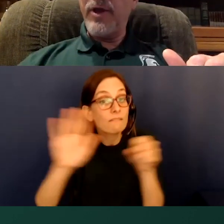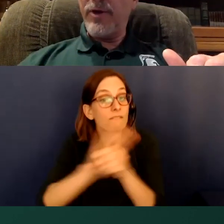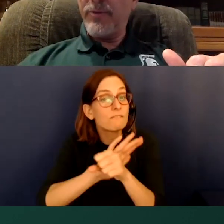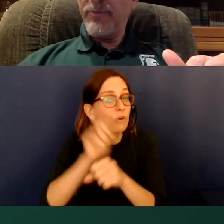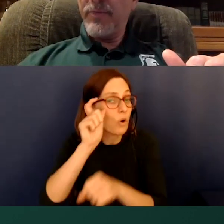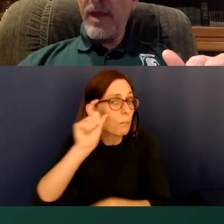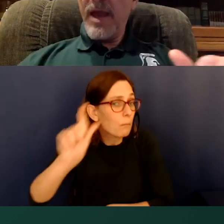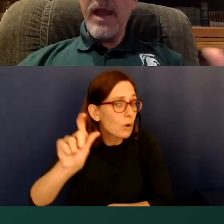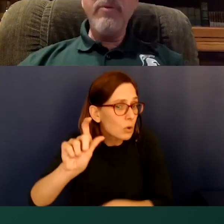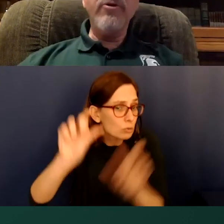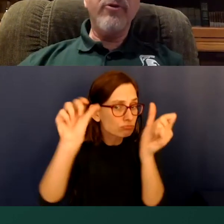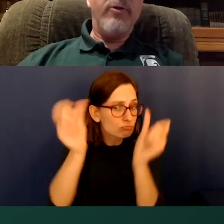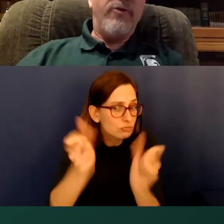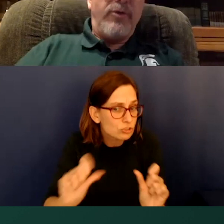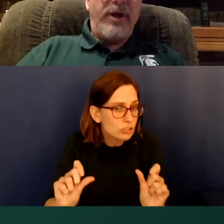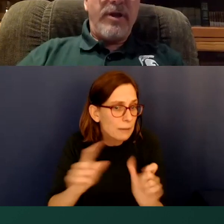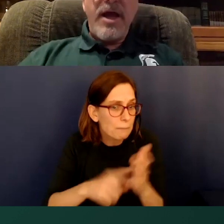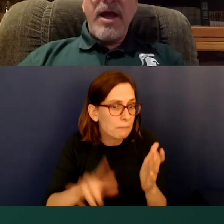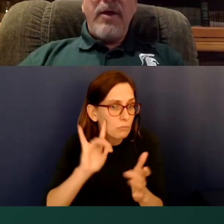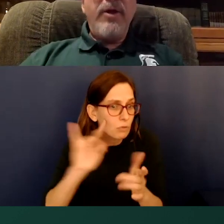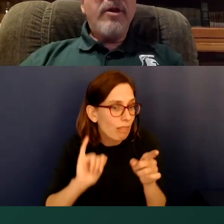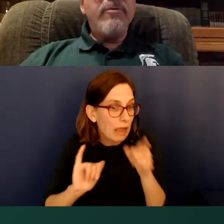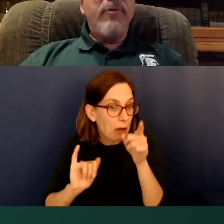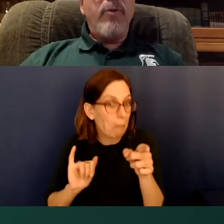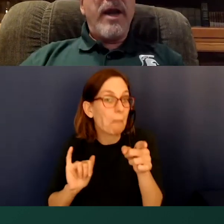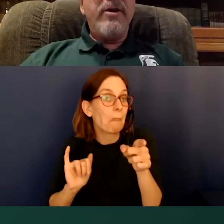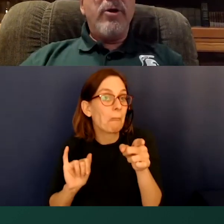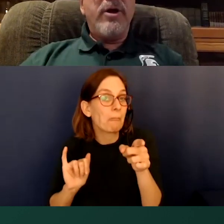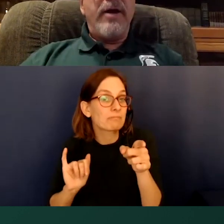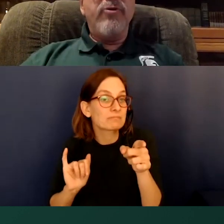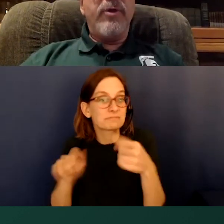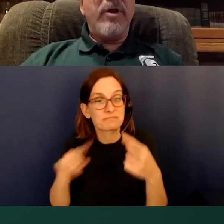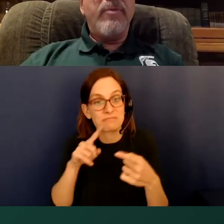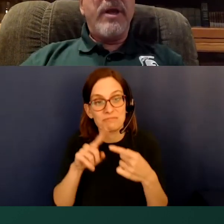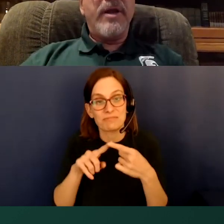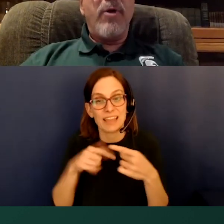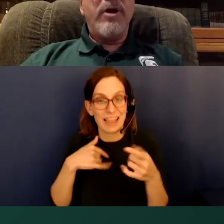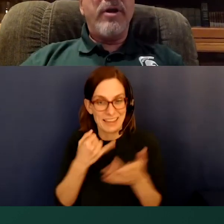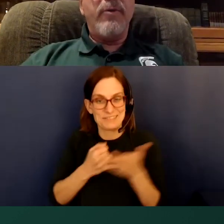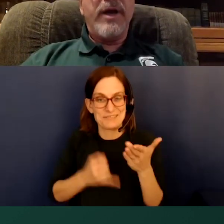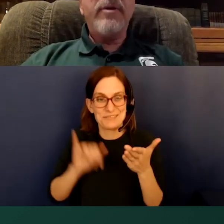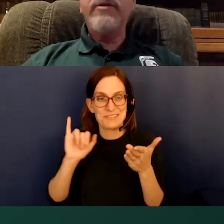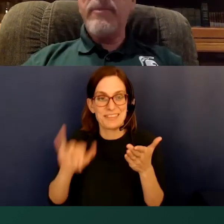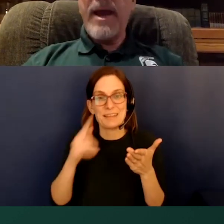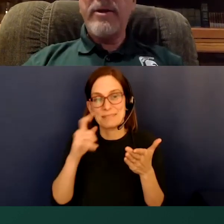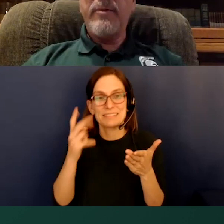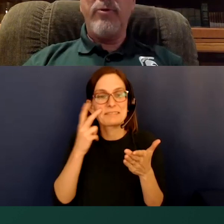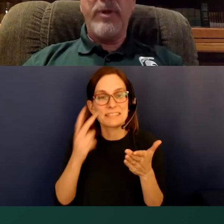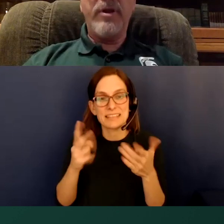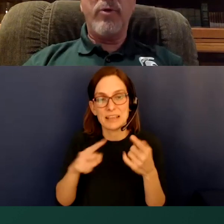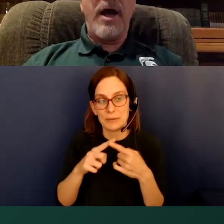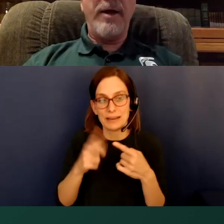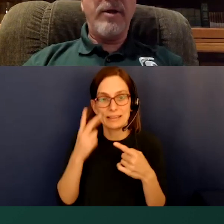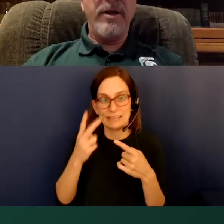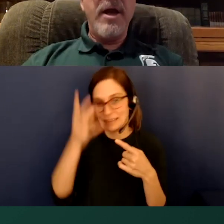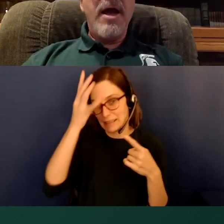anything there? I'm going to show you a few things. This, when I drew this because I wanted to see when I see the man in the moon, this